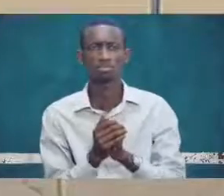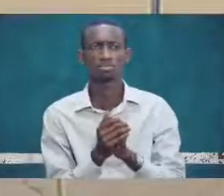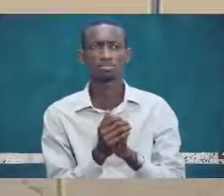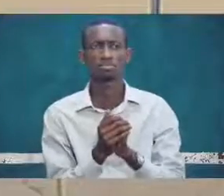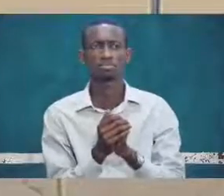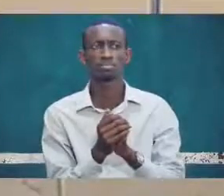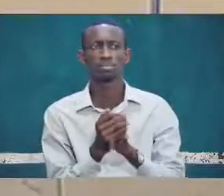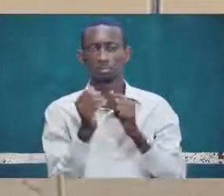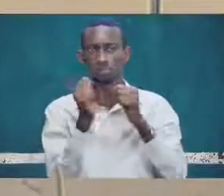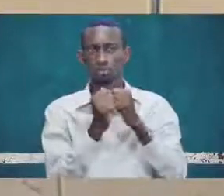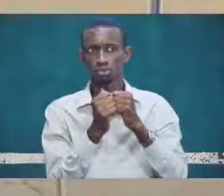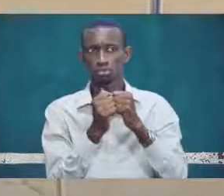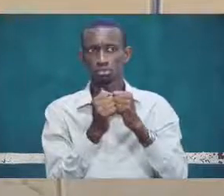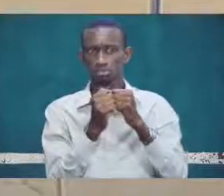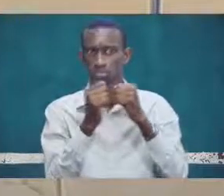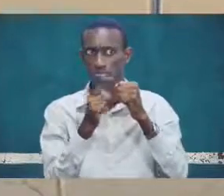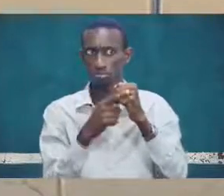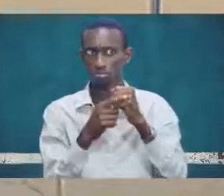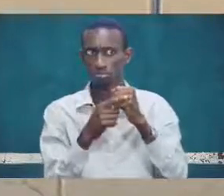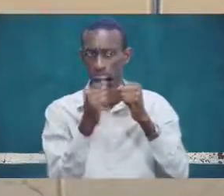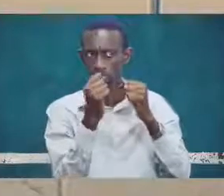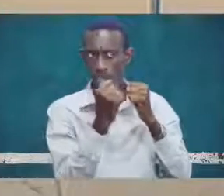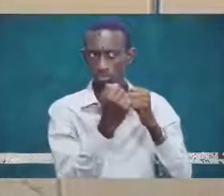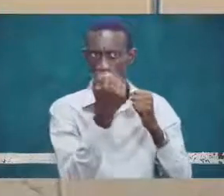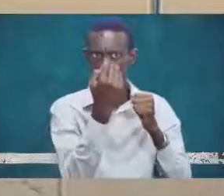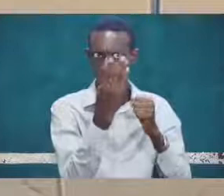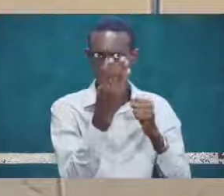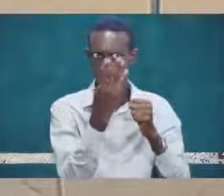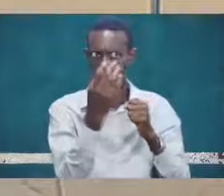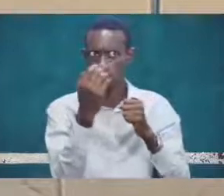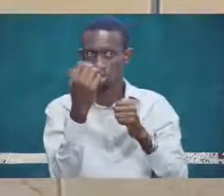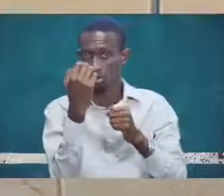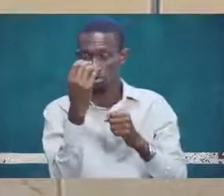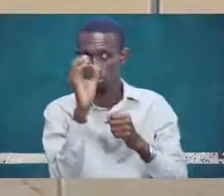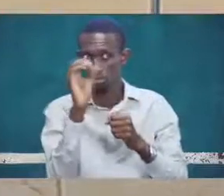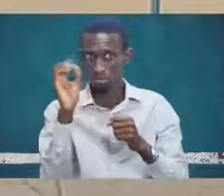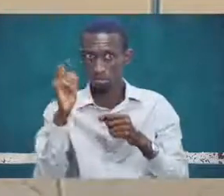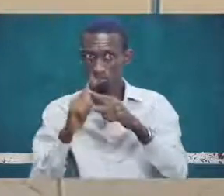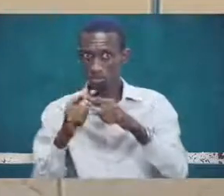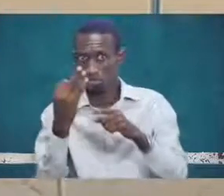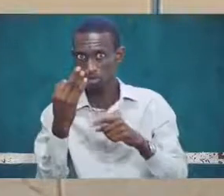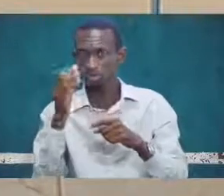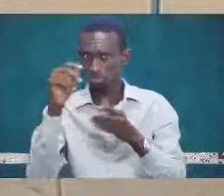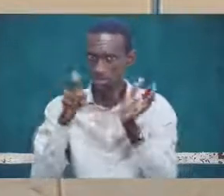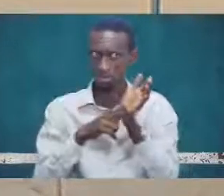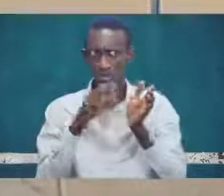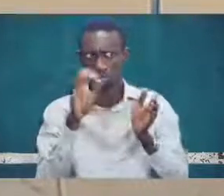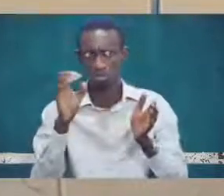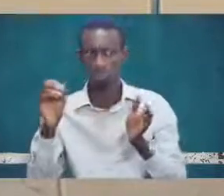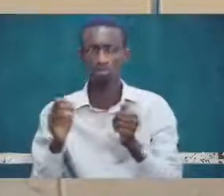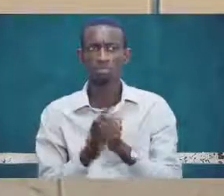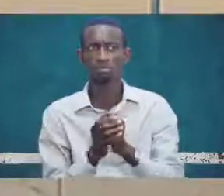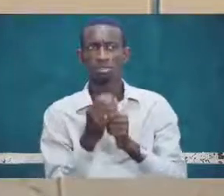is 16. We repeat. This is 0. 0. 2, I keep